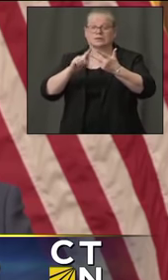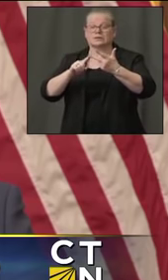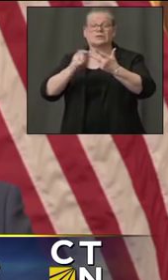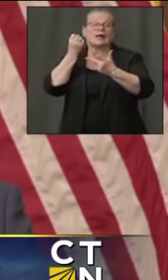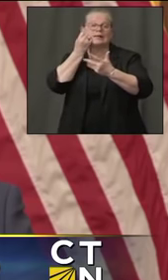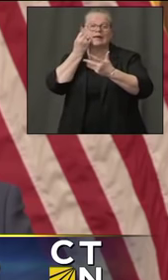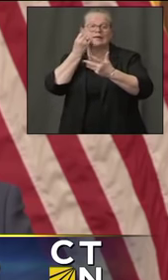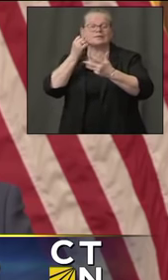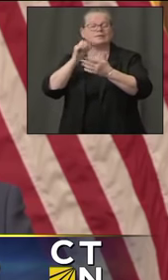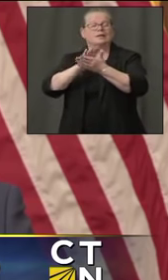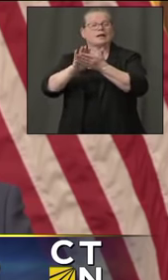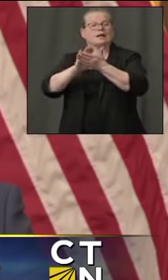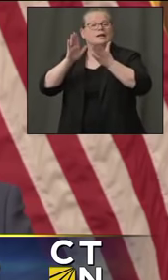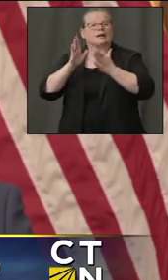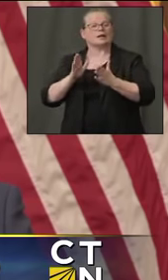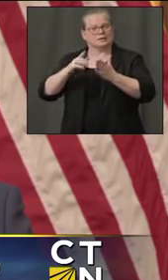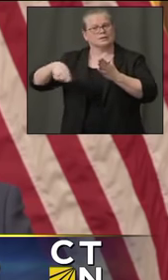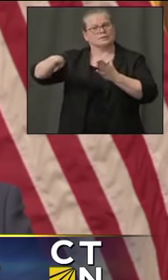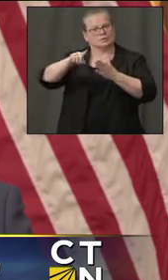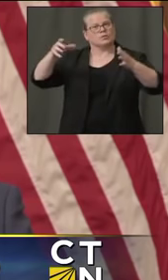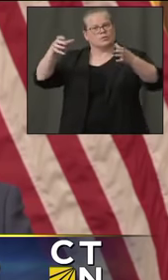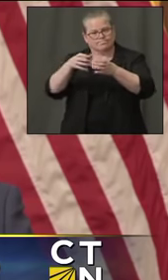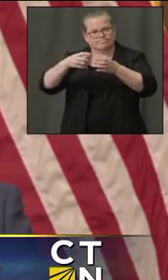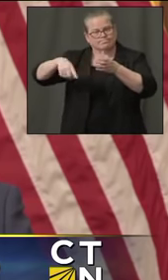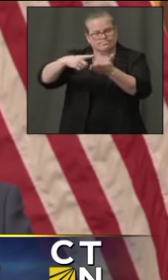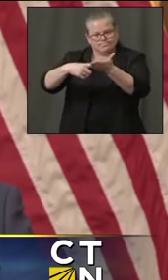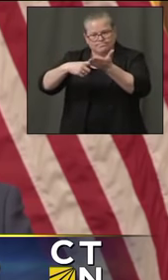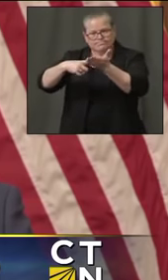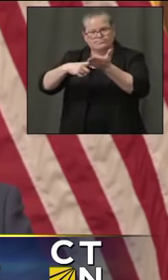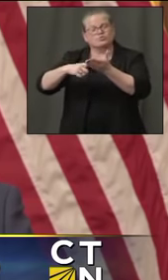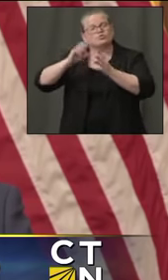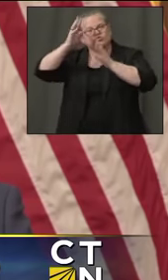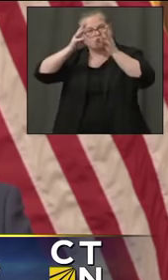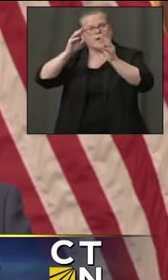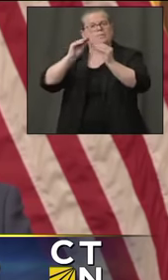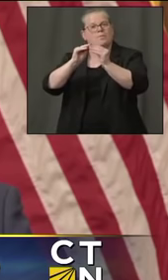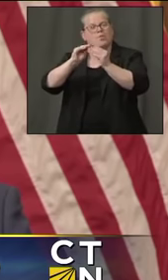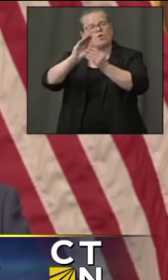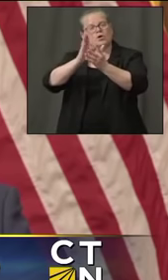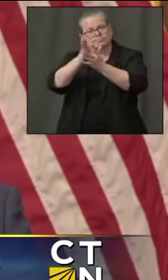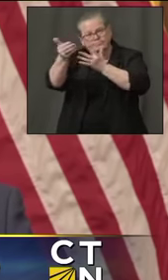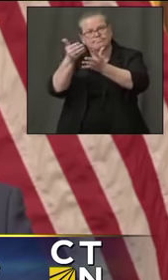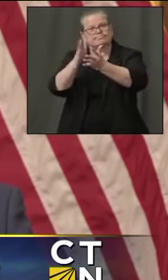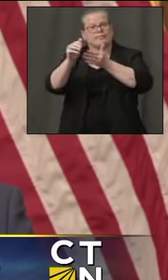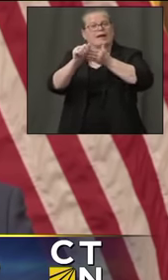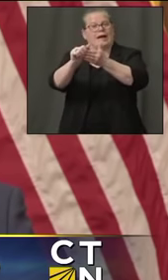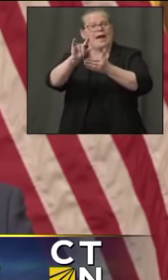guidelines as we look towards May 20th. Final question here,